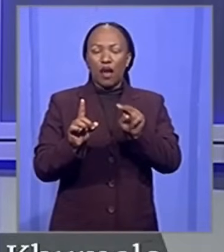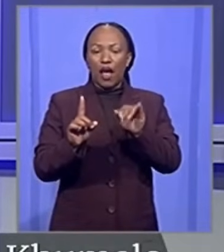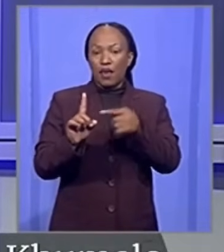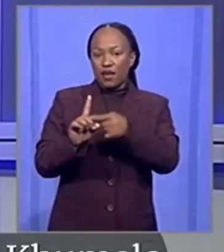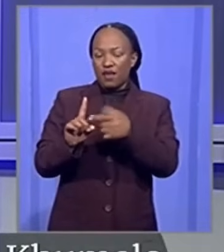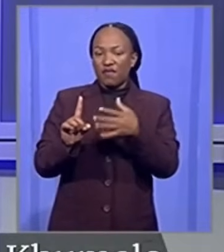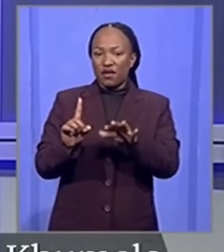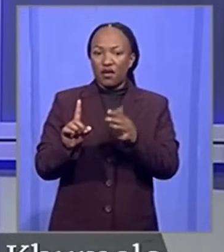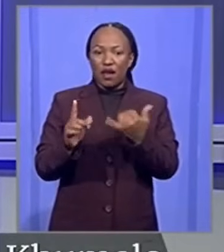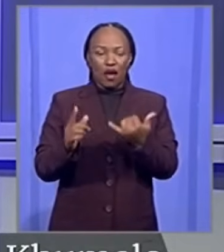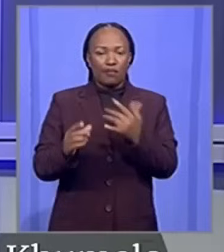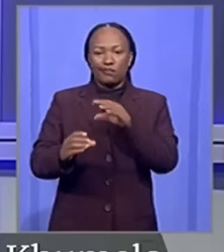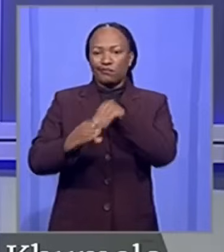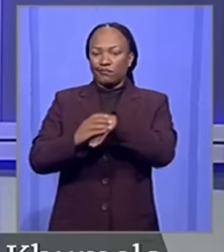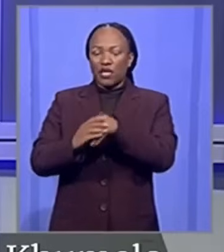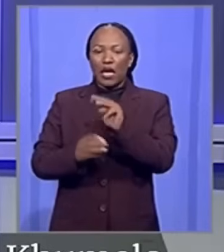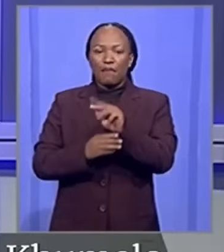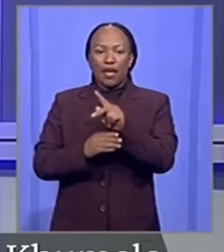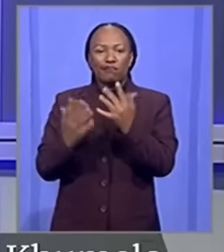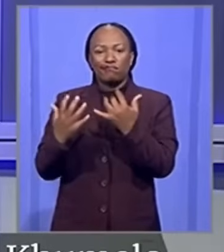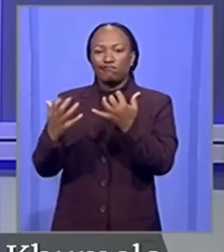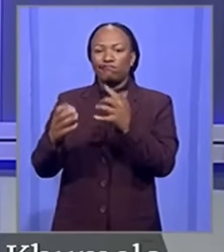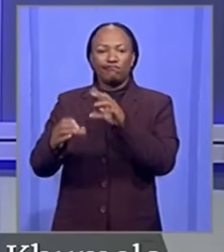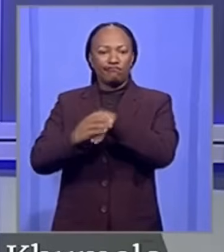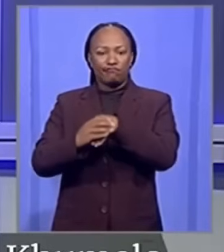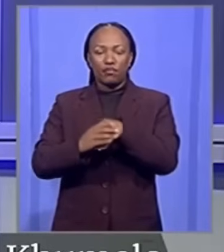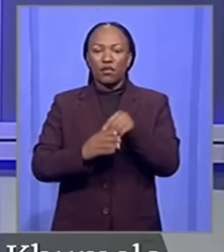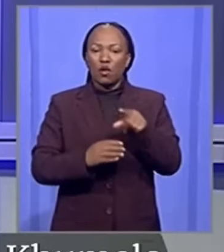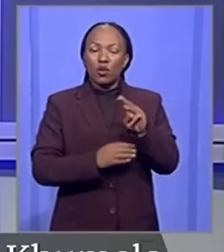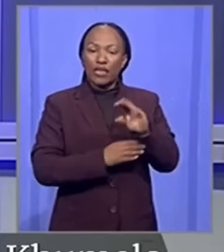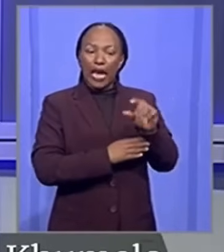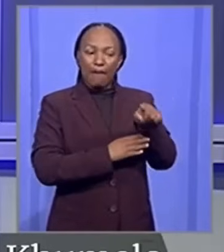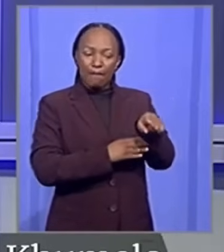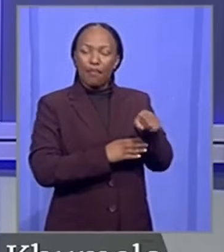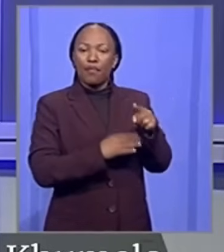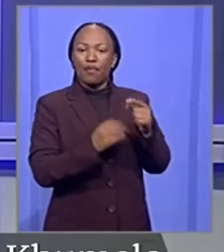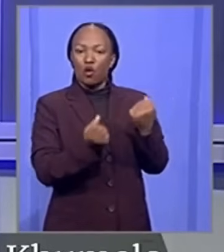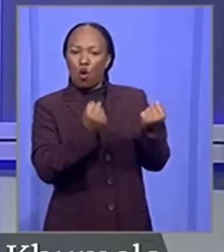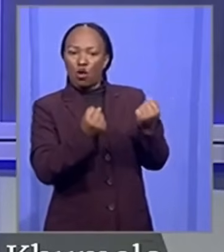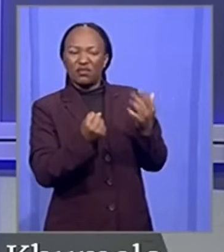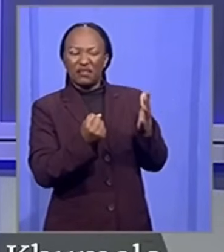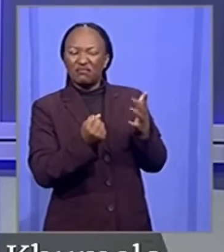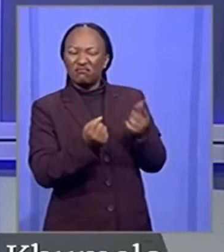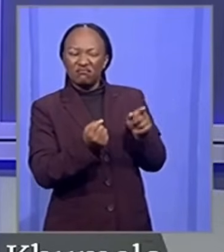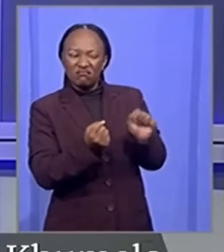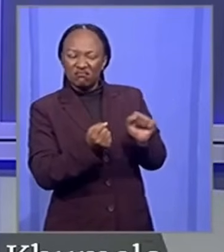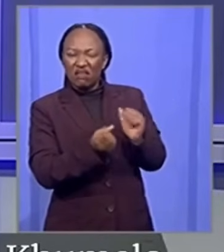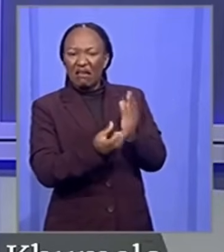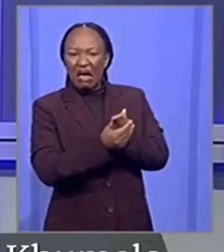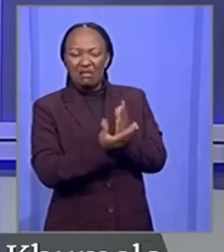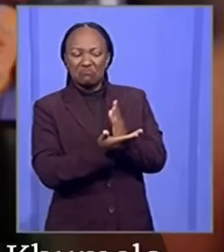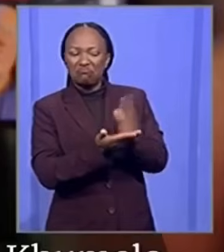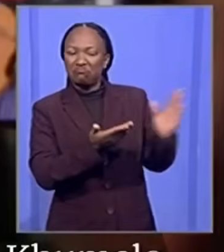sa MK parlamenteng hosane lekgotla la dinyewe la Western Cape le qhadile nyewe ya hae.